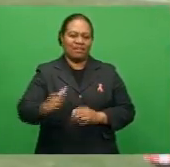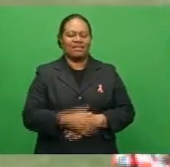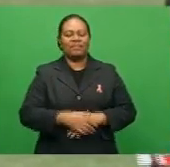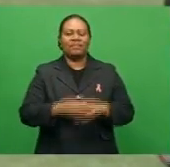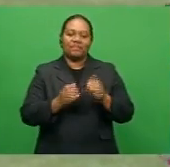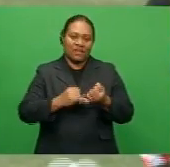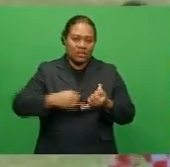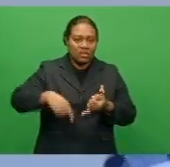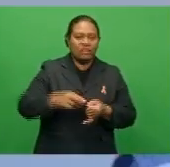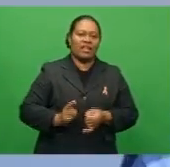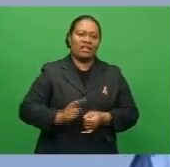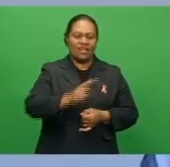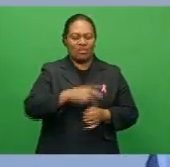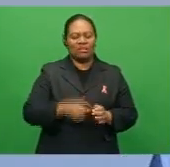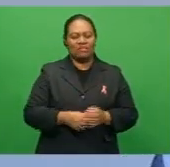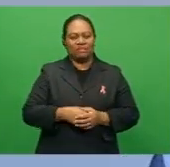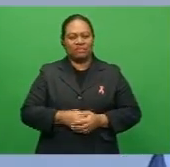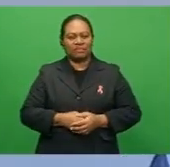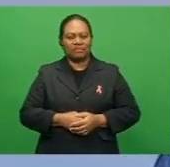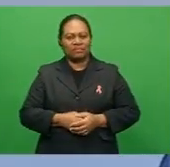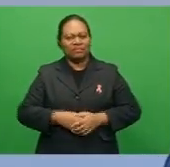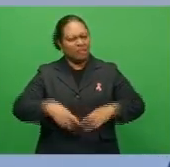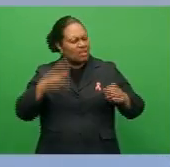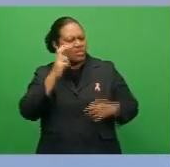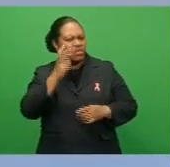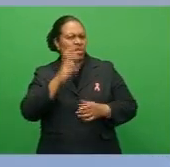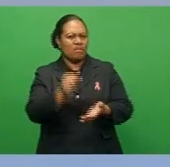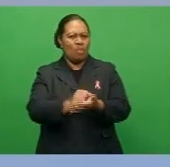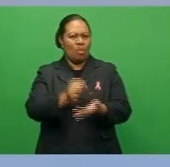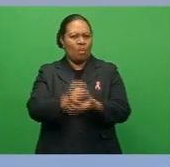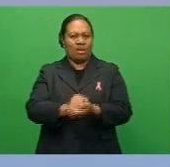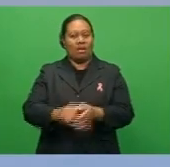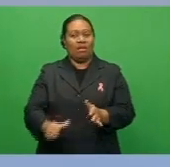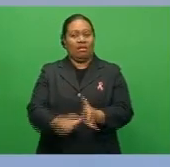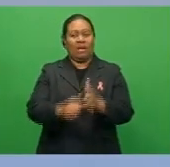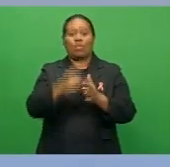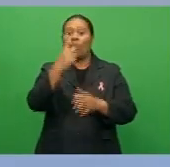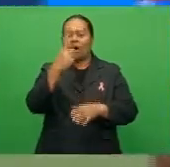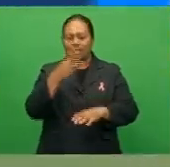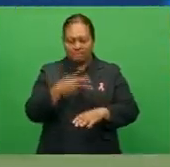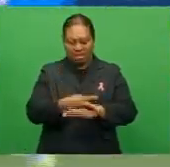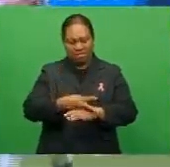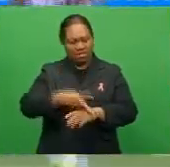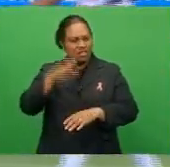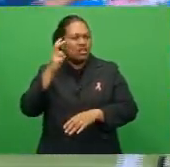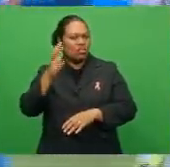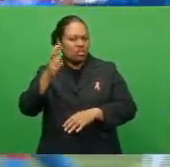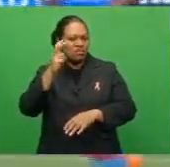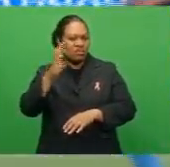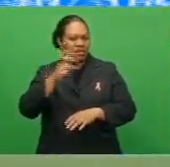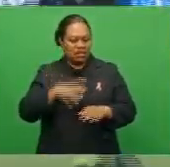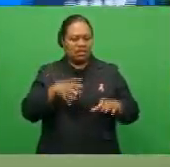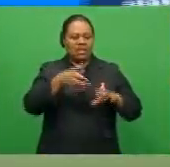Ba, Lambasa, Rewa and Suva, have advanced into the semis, fighting for a spot in the final, Talimaterukula